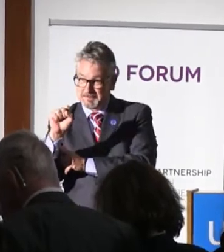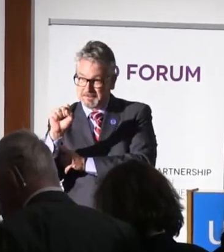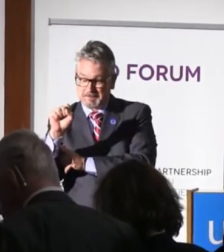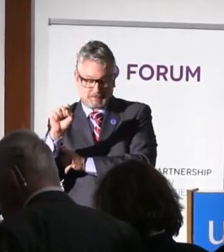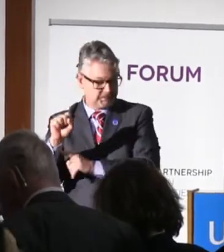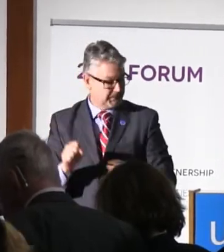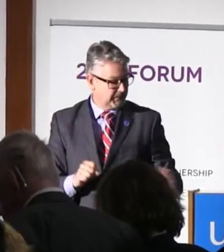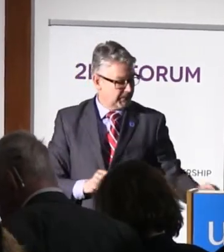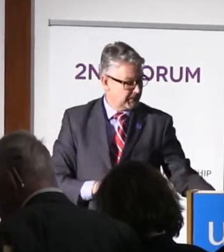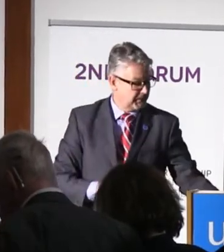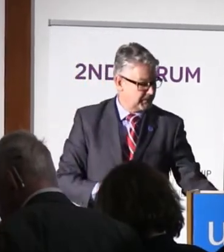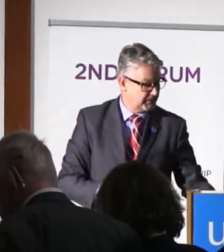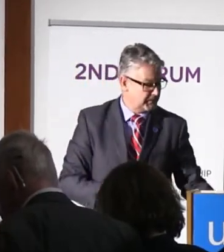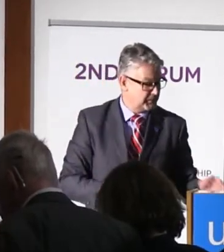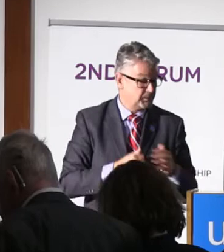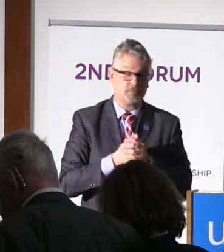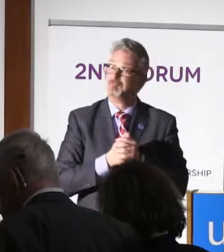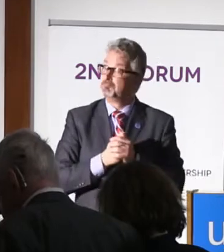Vardakastanis.